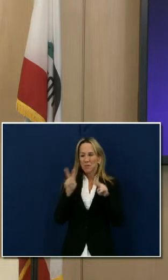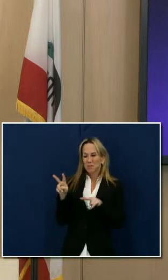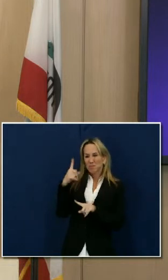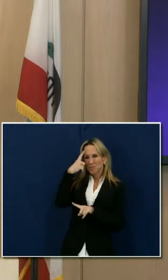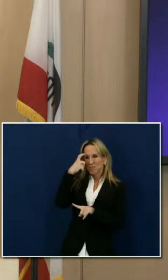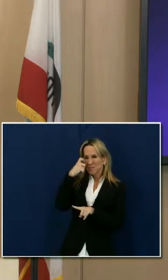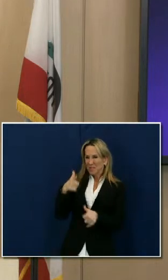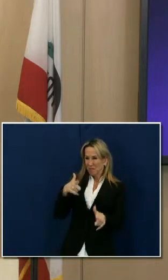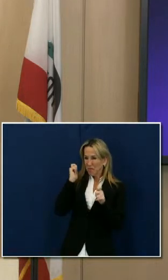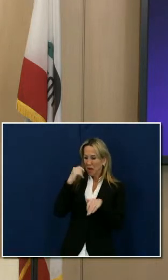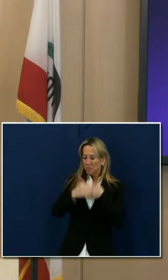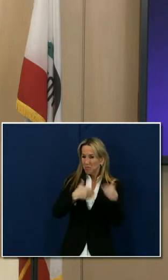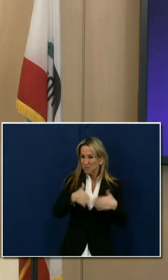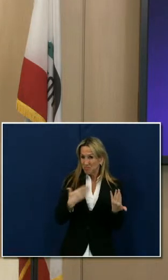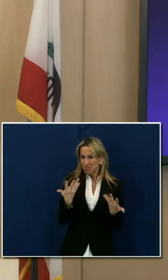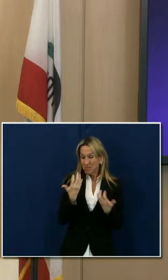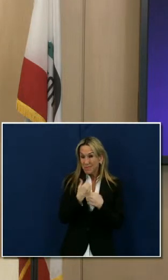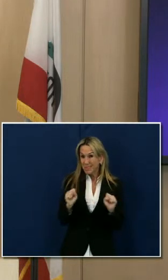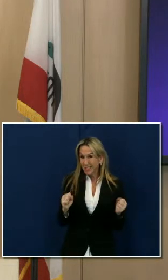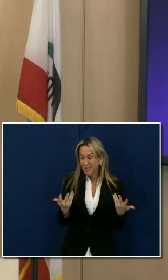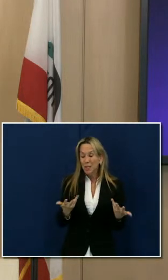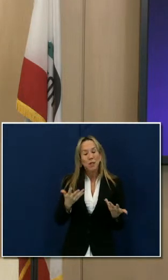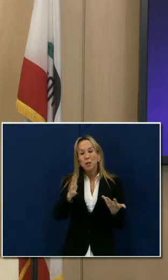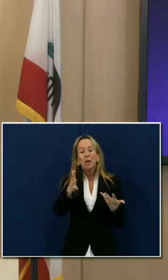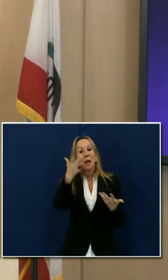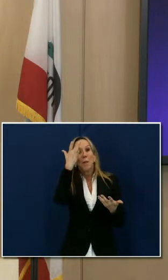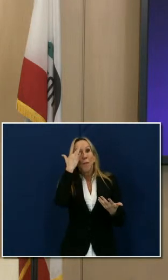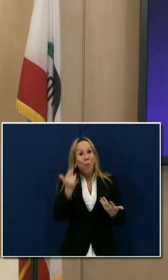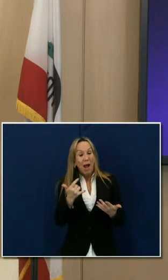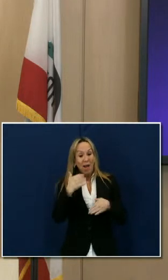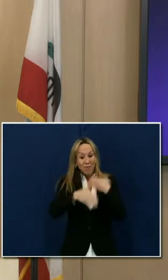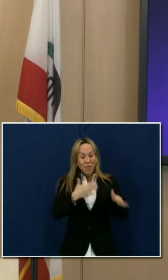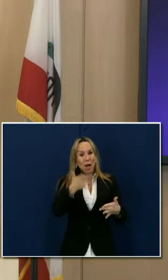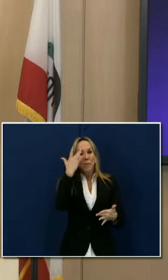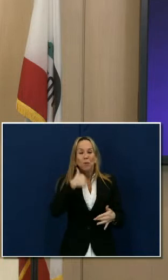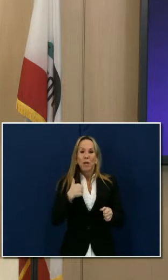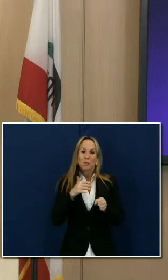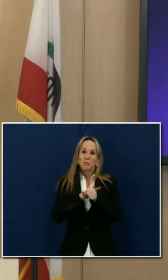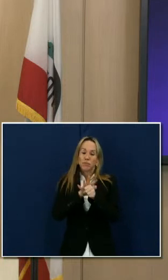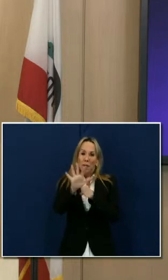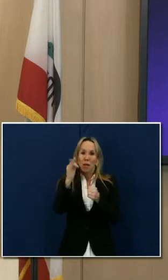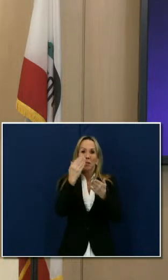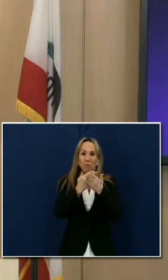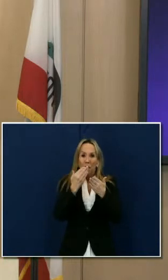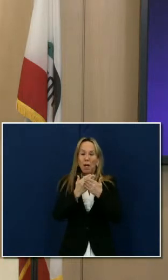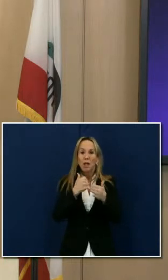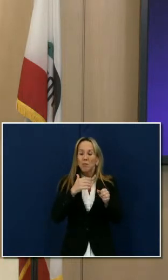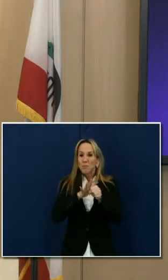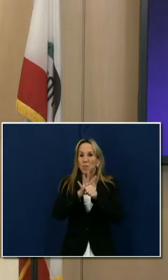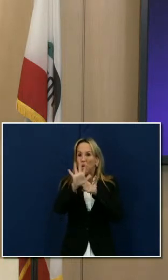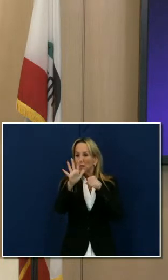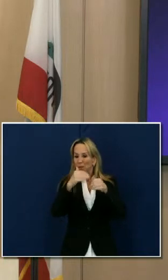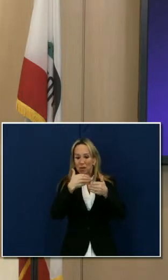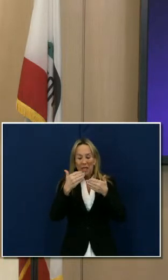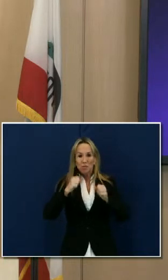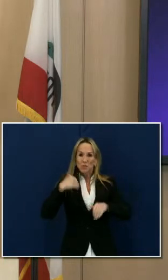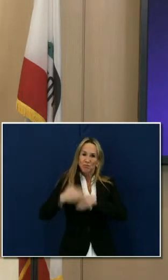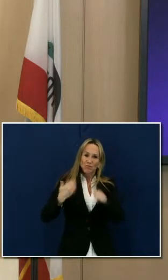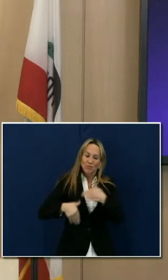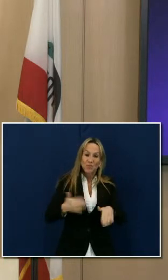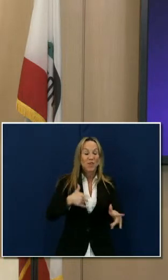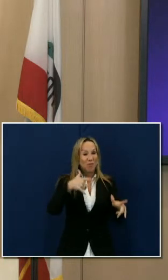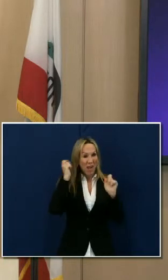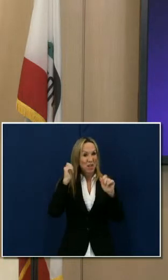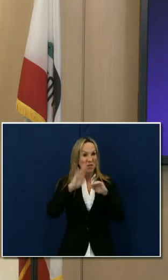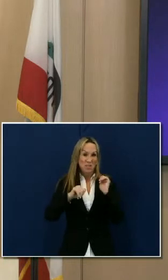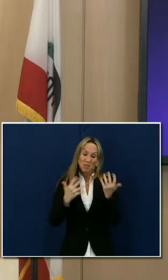it was because of the unprecedented availability of funds and resources to be able to go through all of the normal safeguards and procedures in a